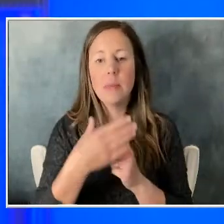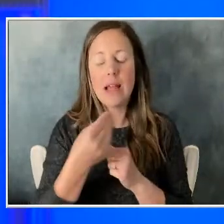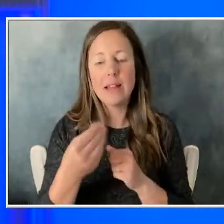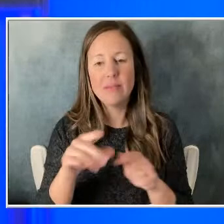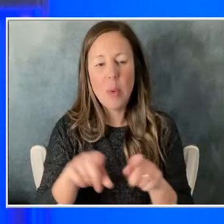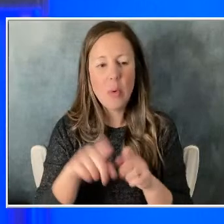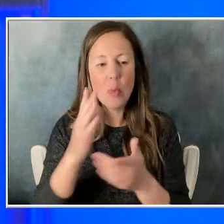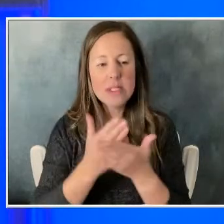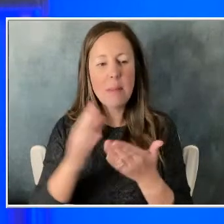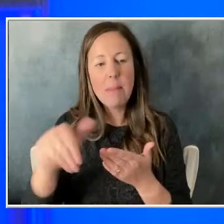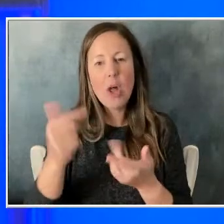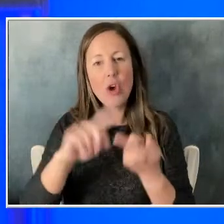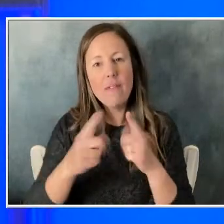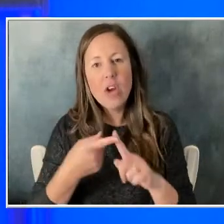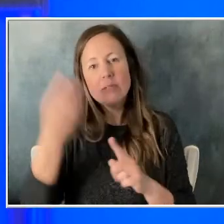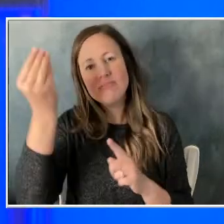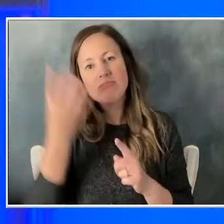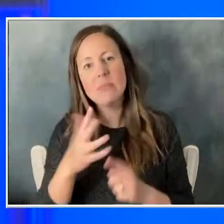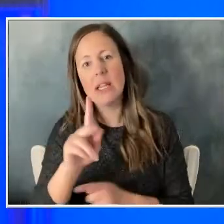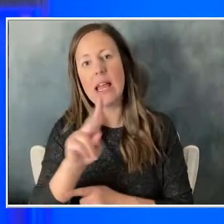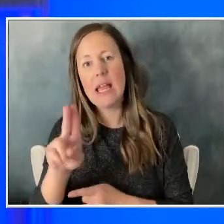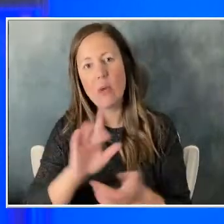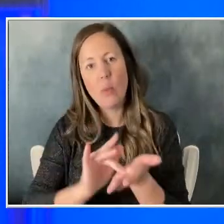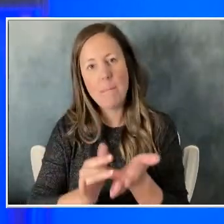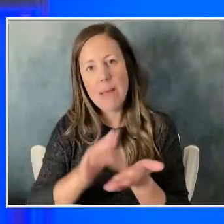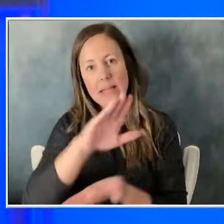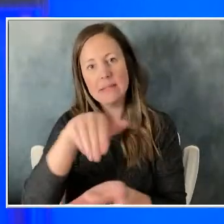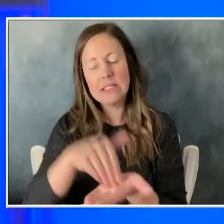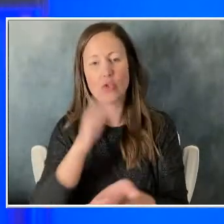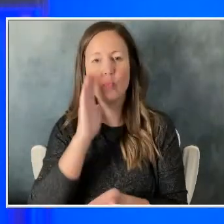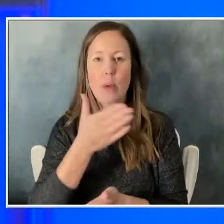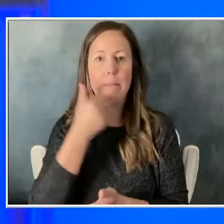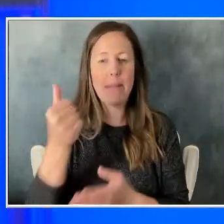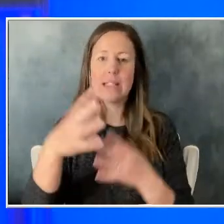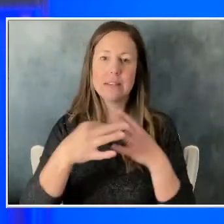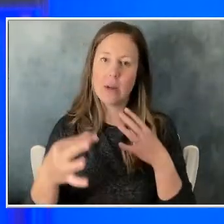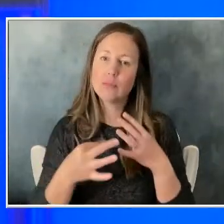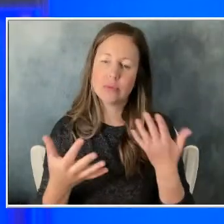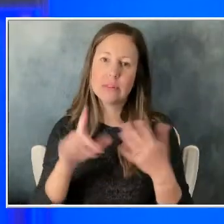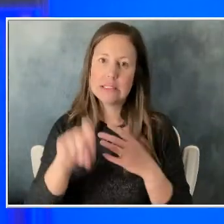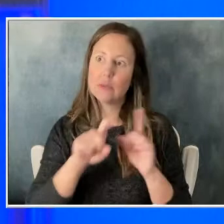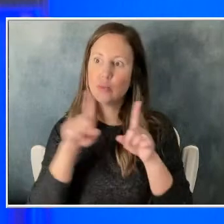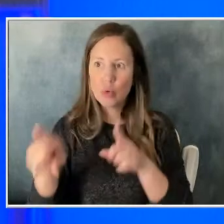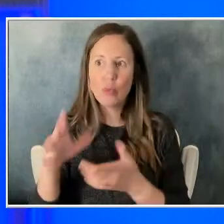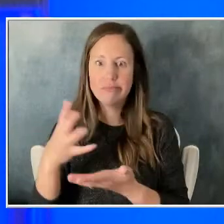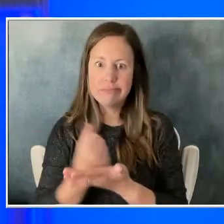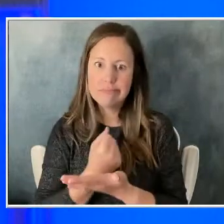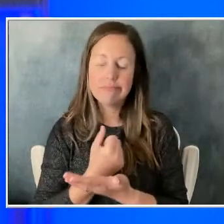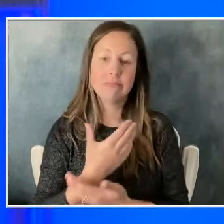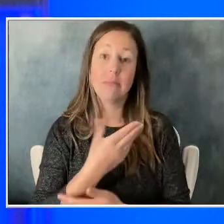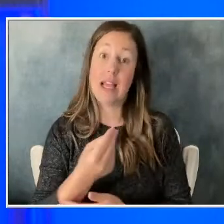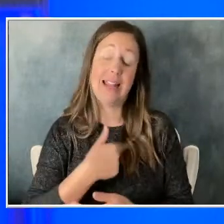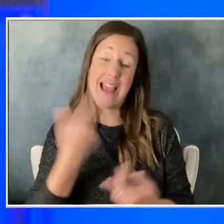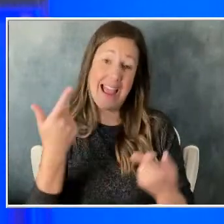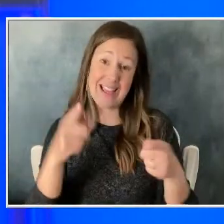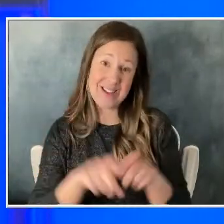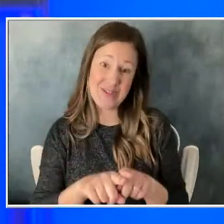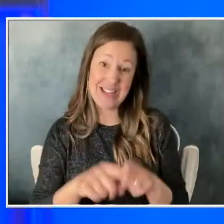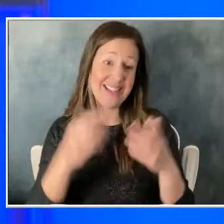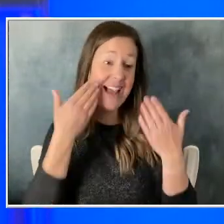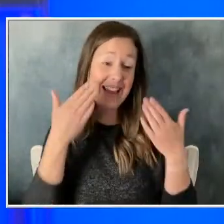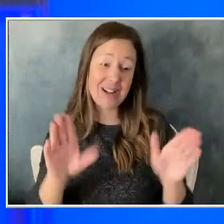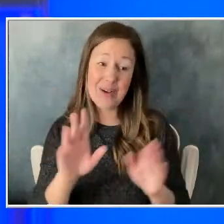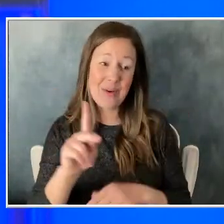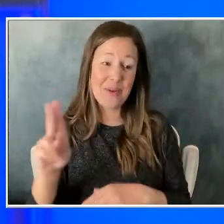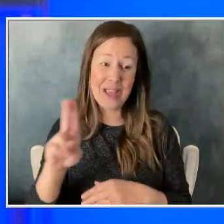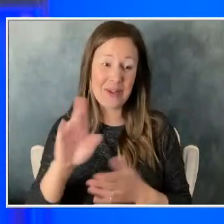would be my best choice, and absolutely, I have to agree. I didn't know KU Med. I've never had any